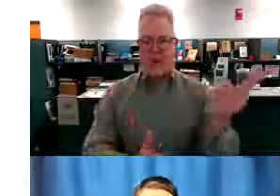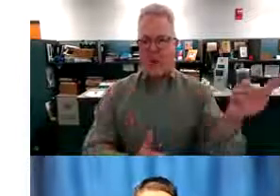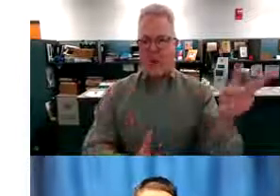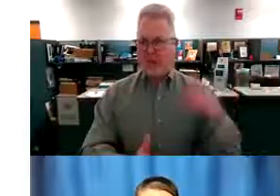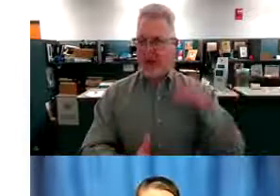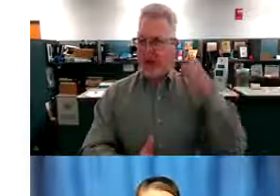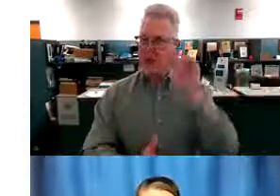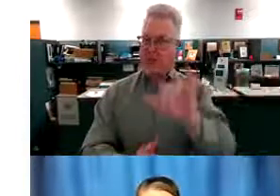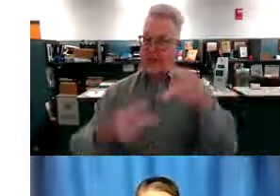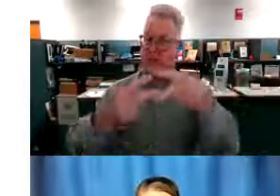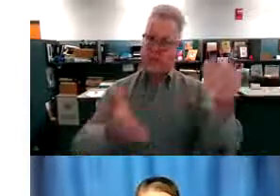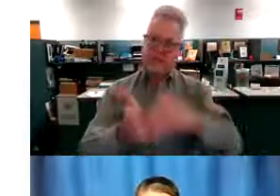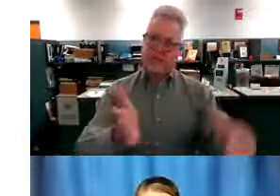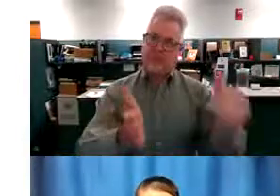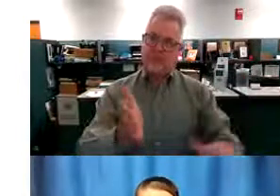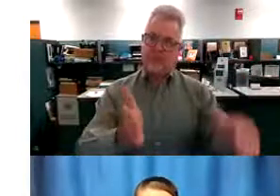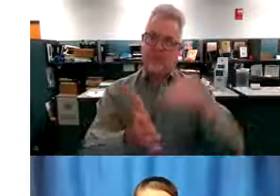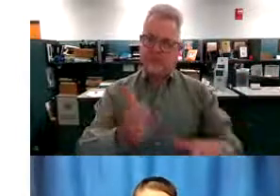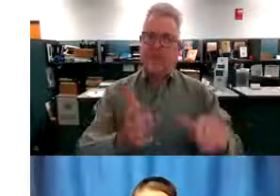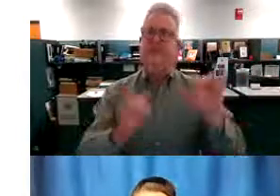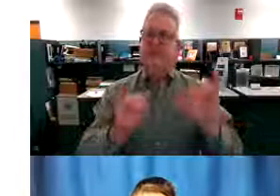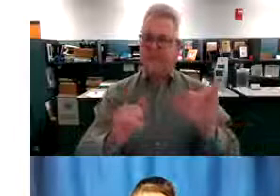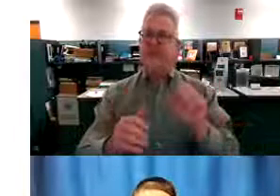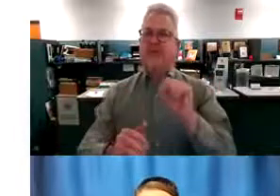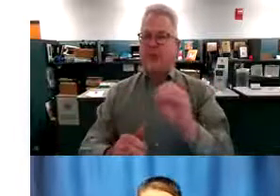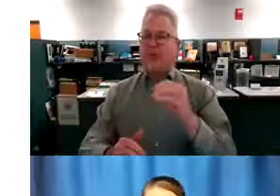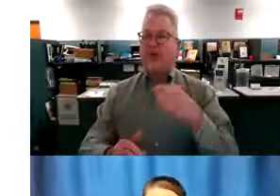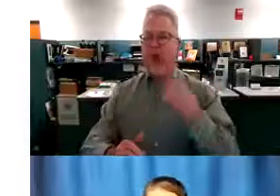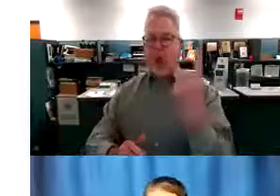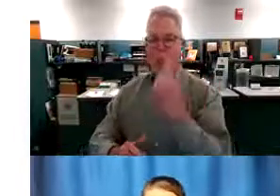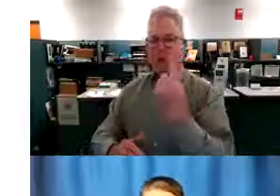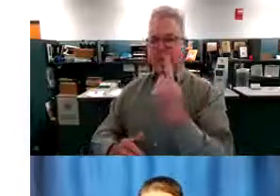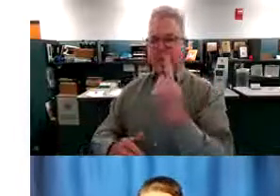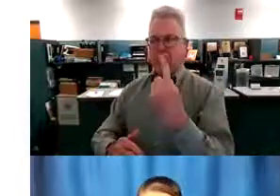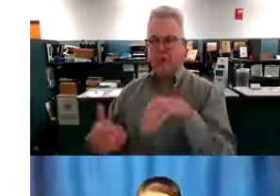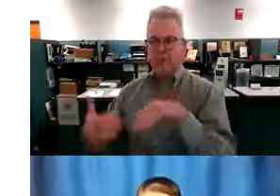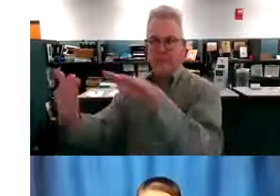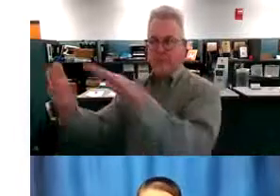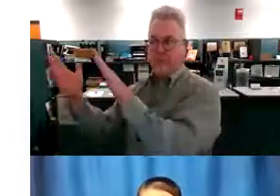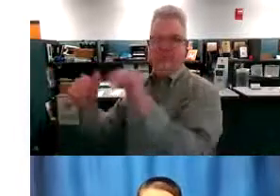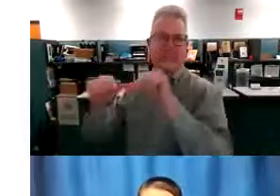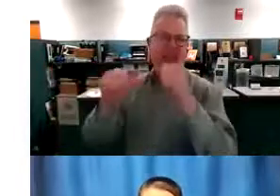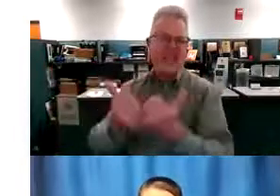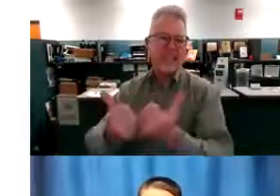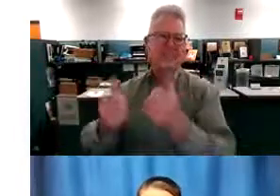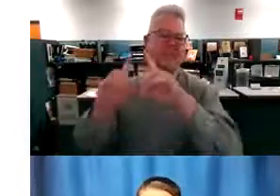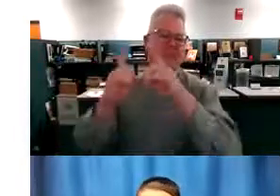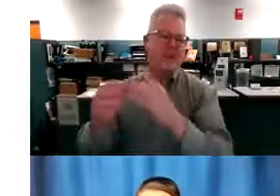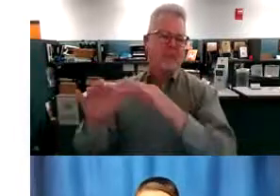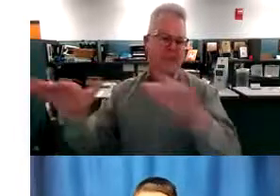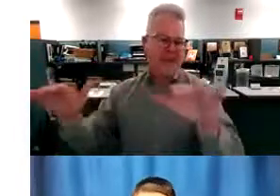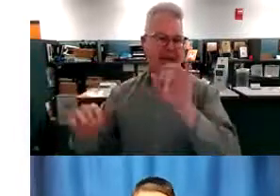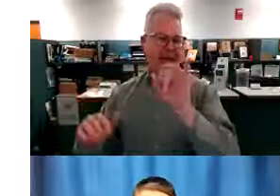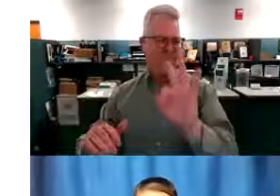and reasonable accommodation. So those are the 2 things that are repeated over and over. So as